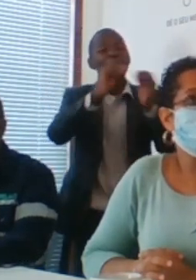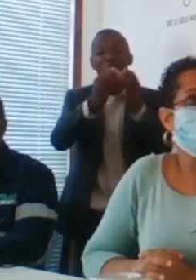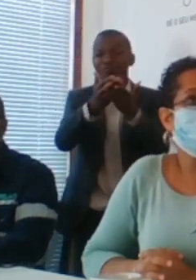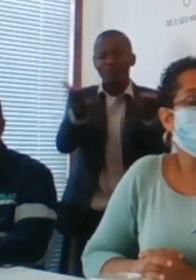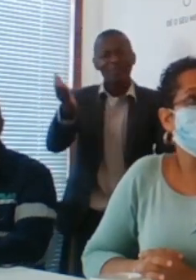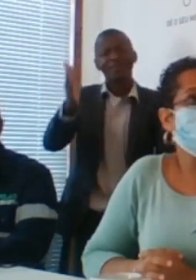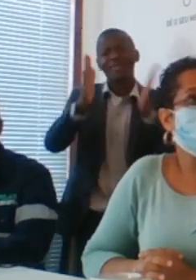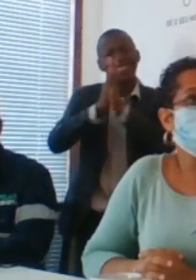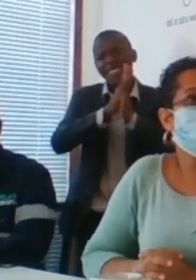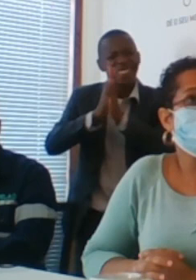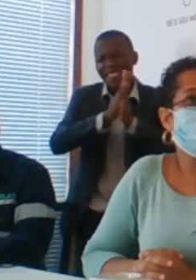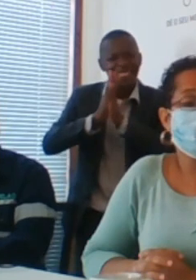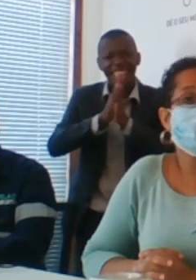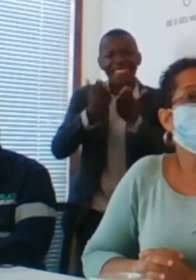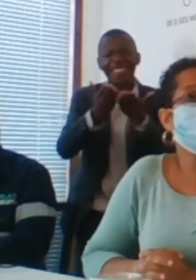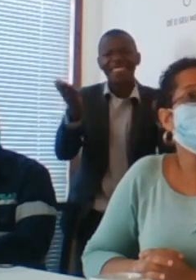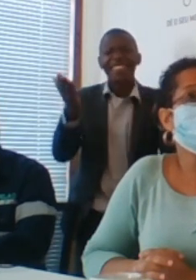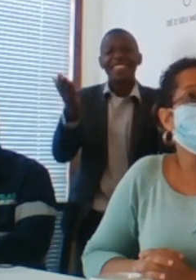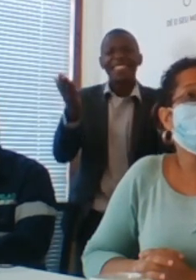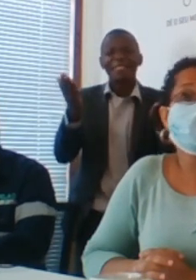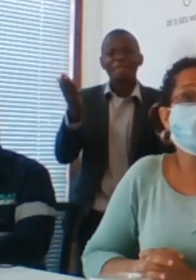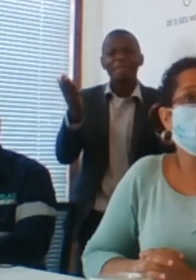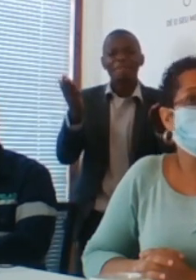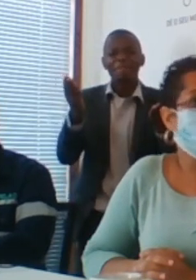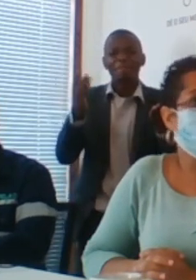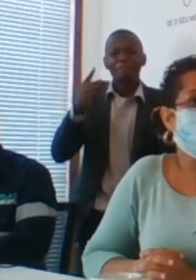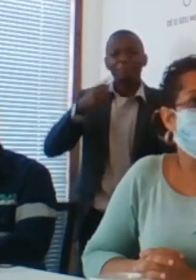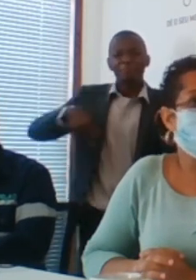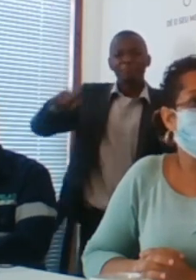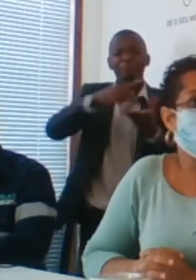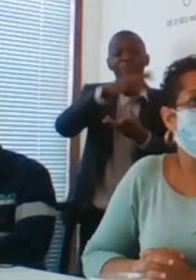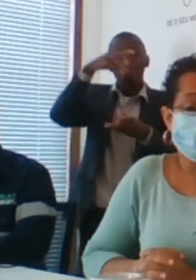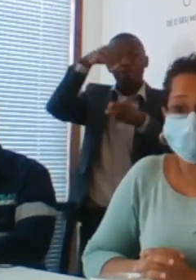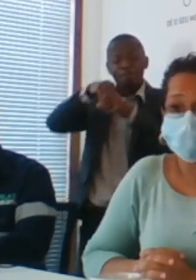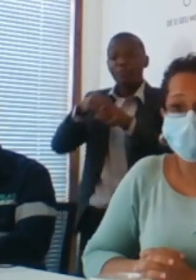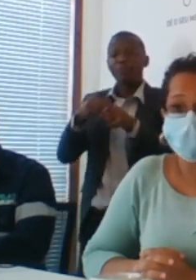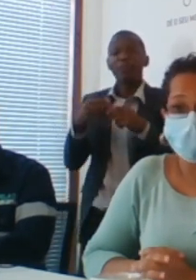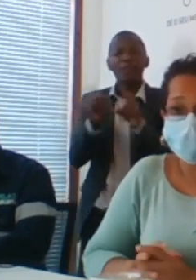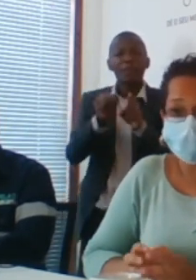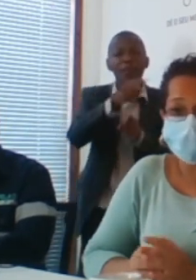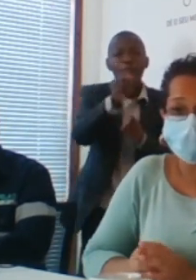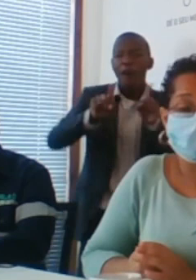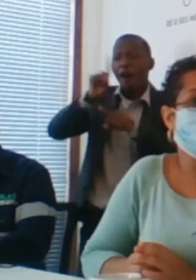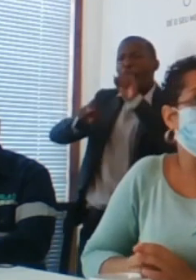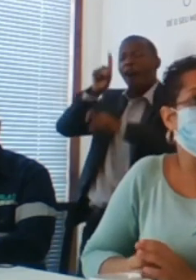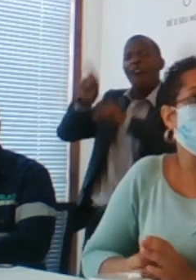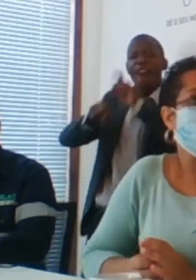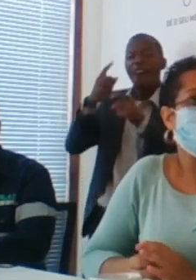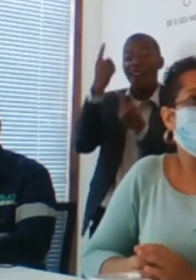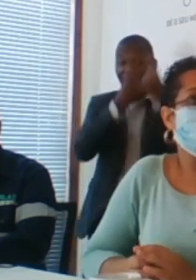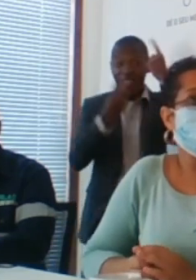being in this webinar. There are so many questions there still to be answered. We are going to be sending